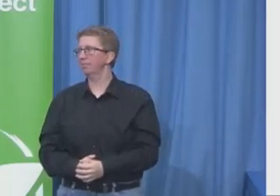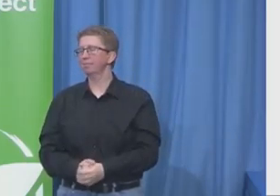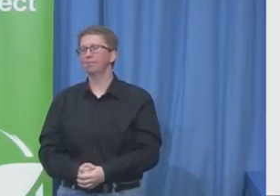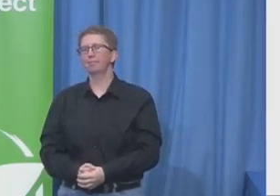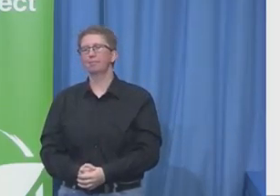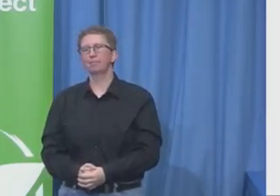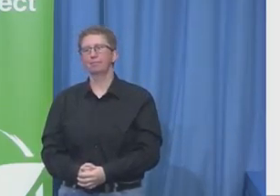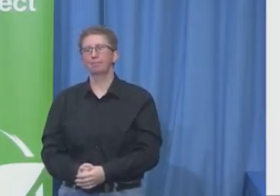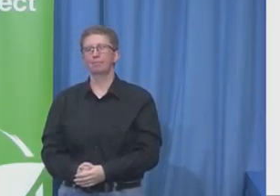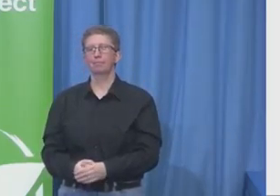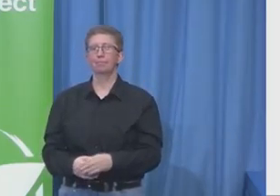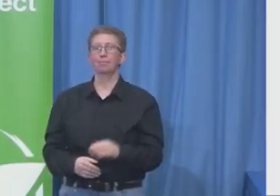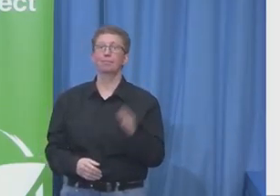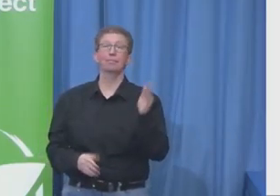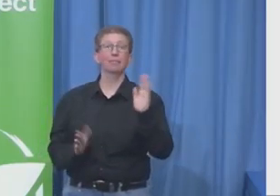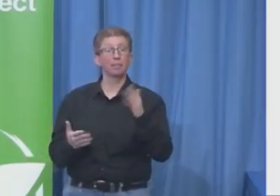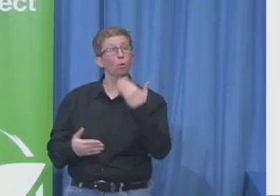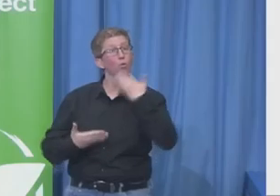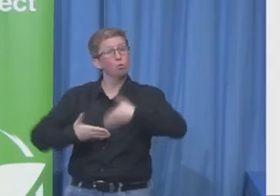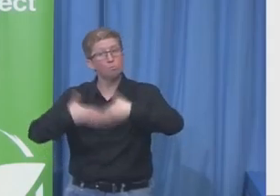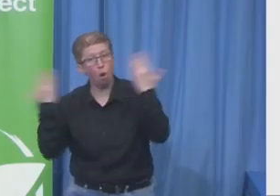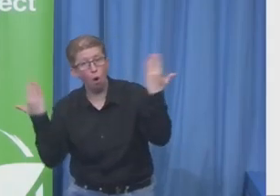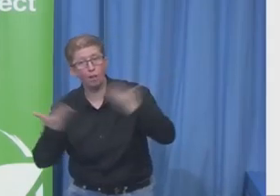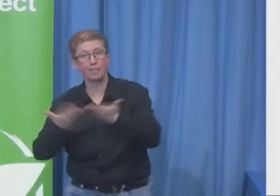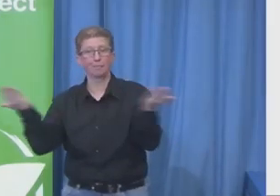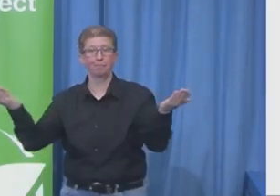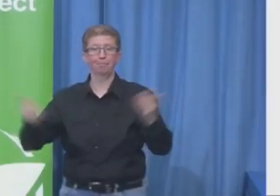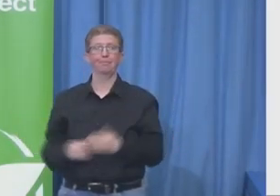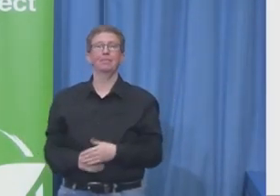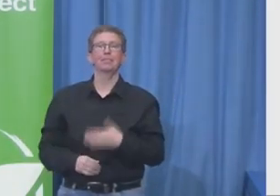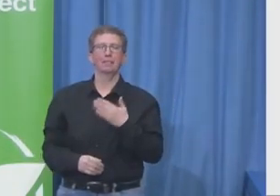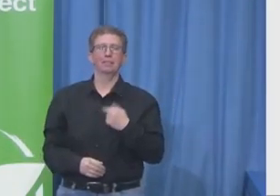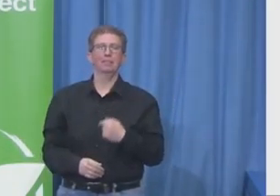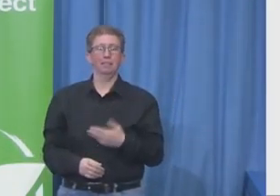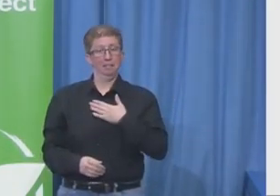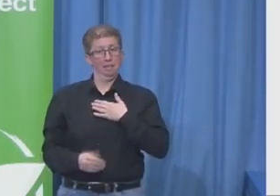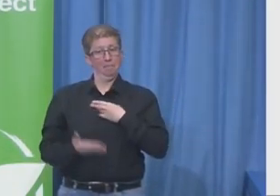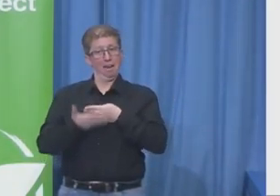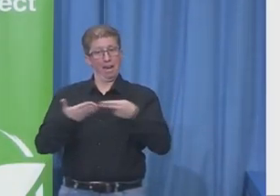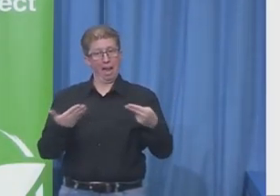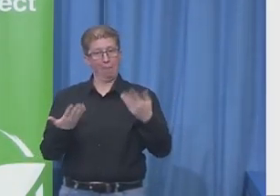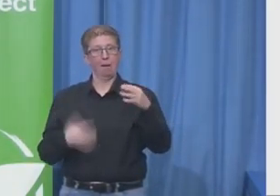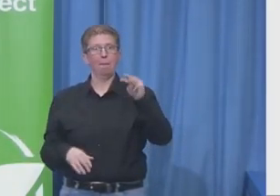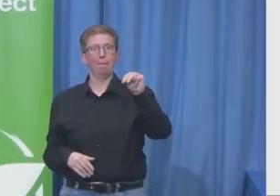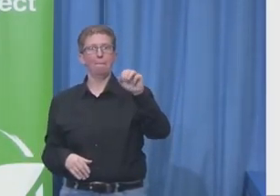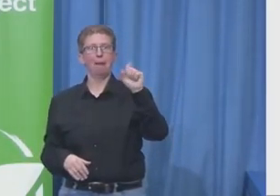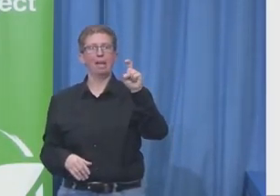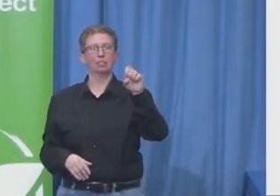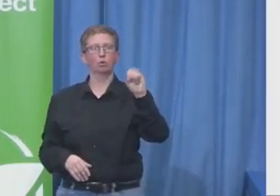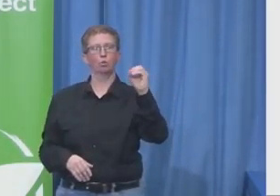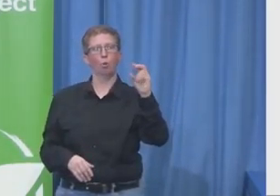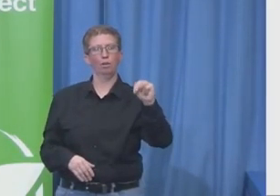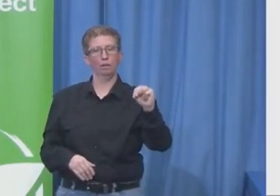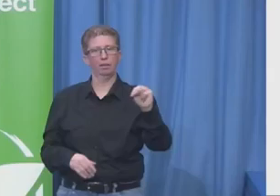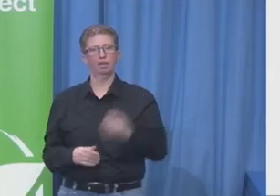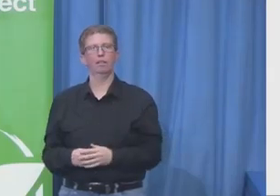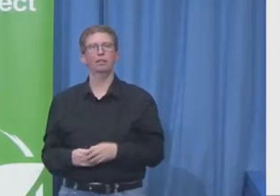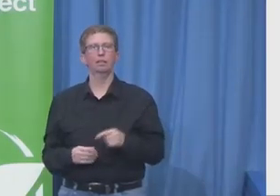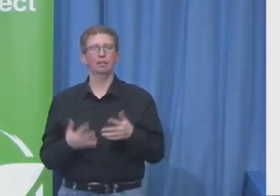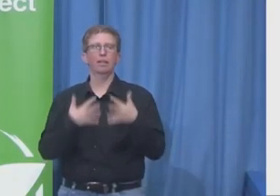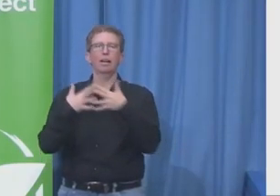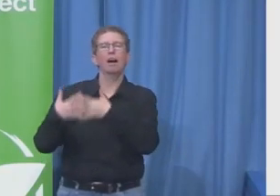Hello, good morning. My name is Leah MAXSON. I am a democracy fellow with the United States Agency for International Development